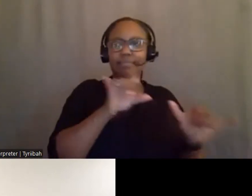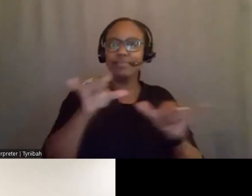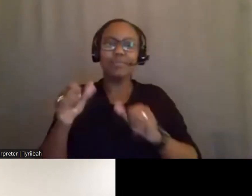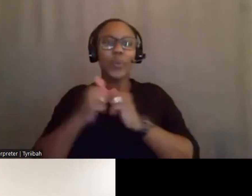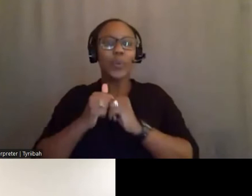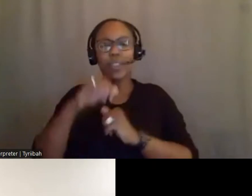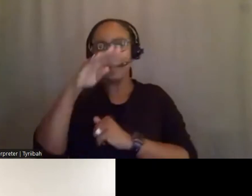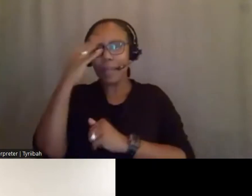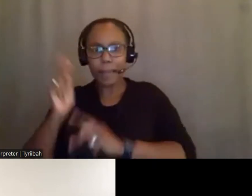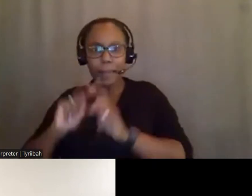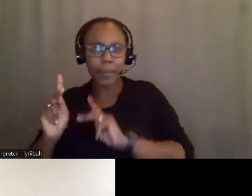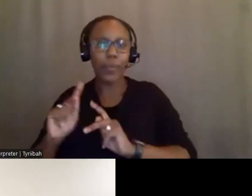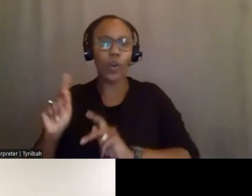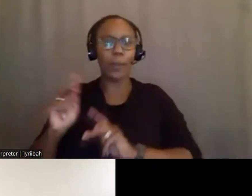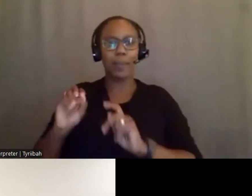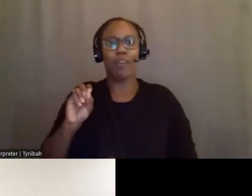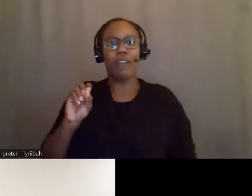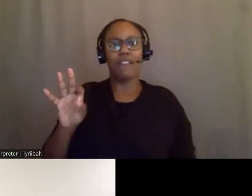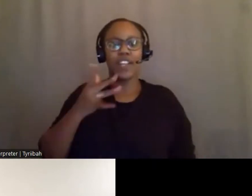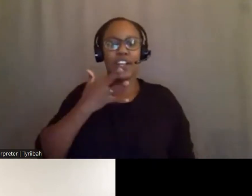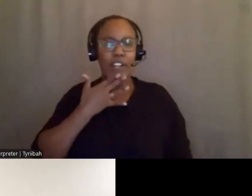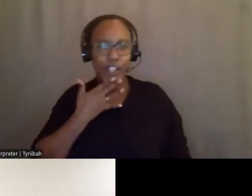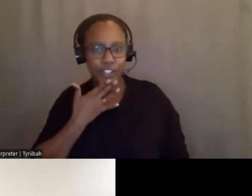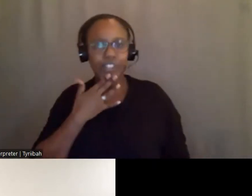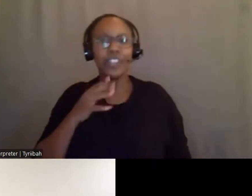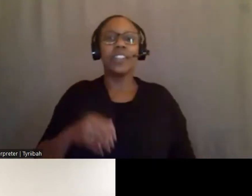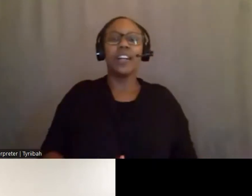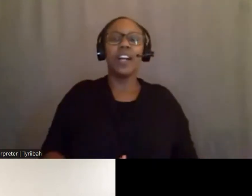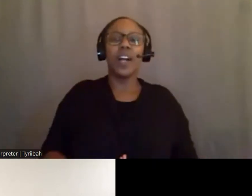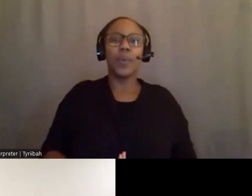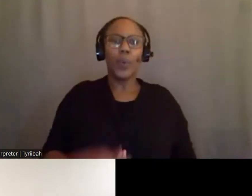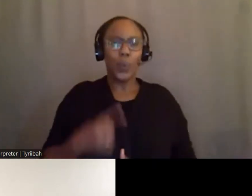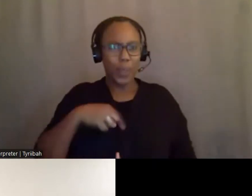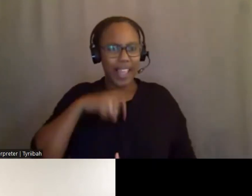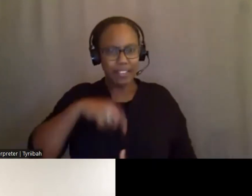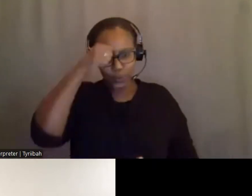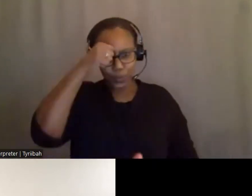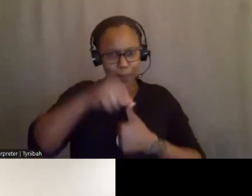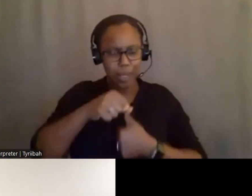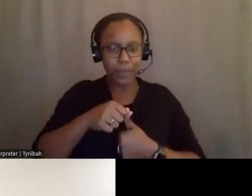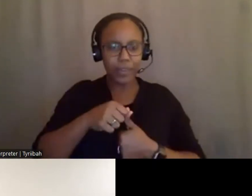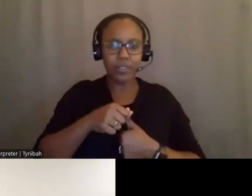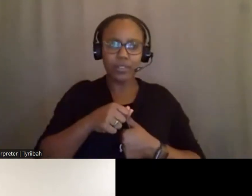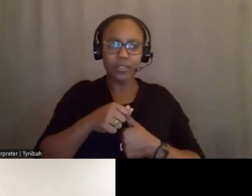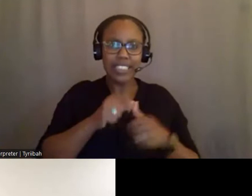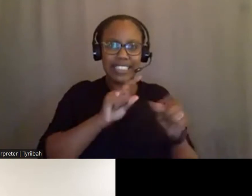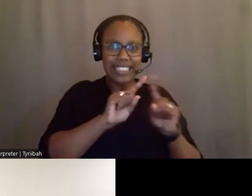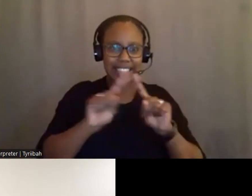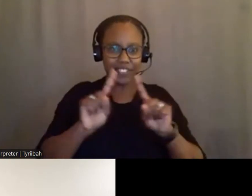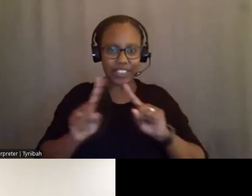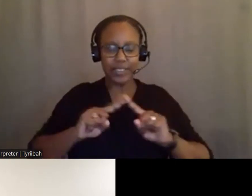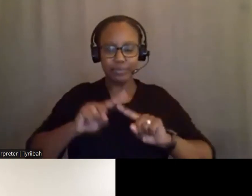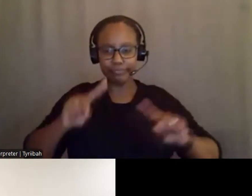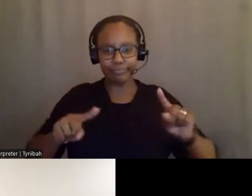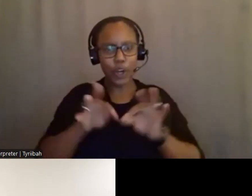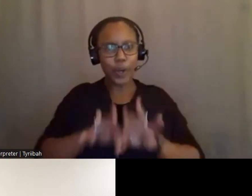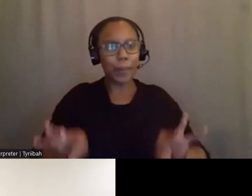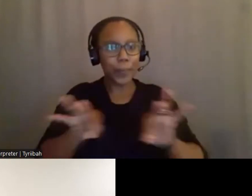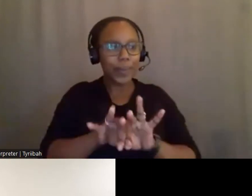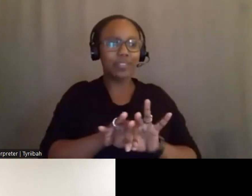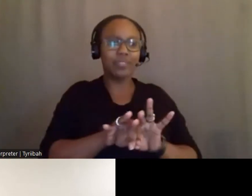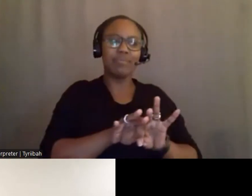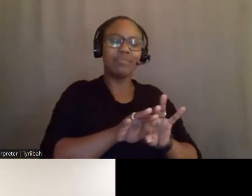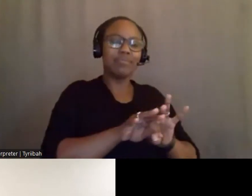relationships between Black and Native people historically and today, we do need to remember that there are important differences because Native people have their own tribal